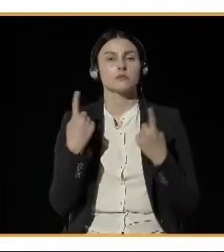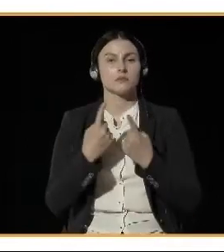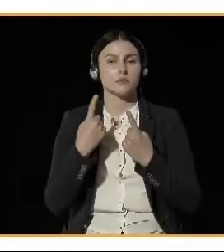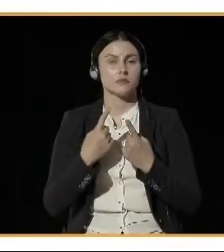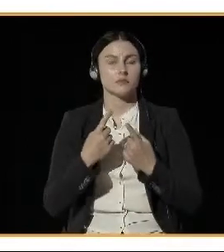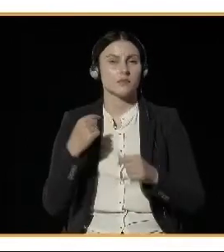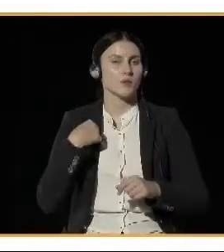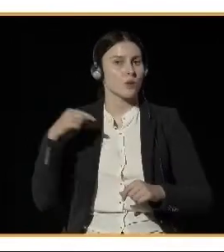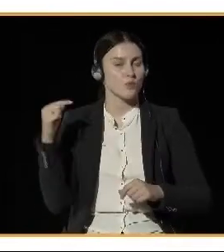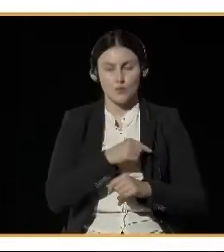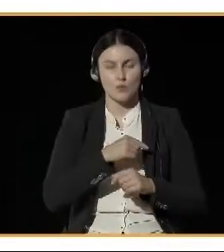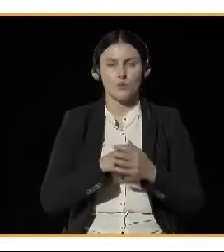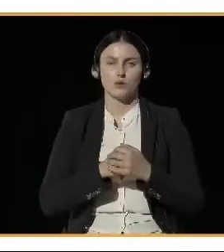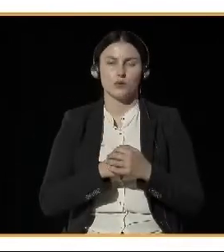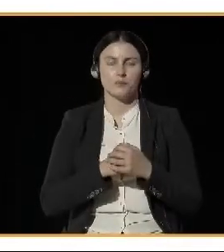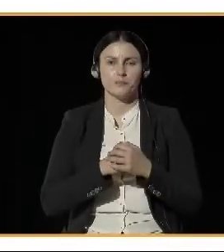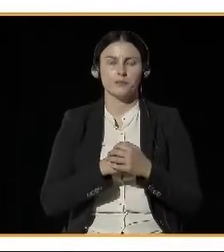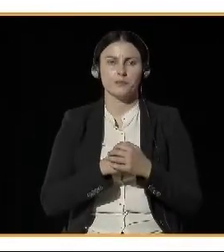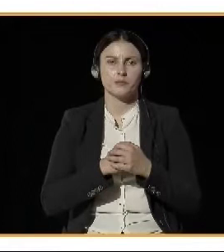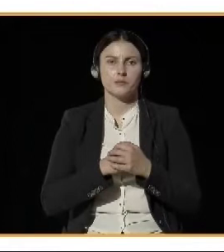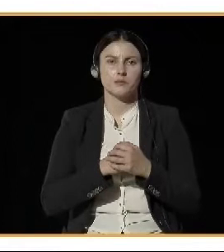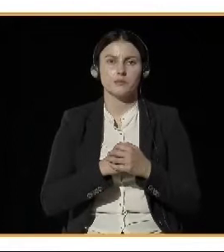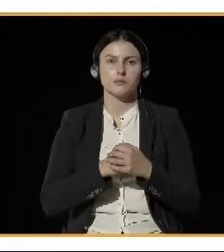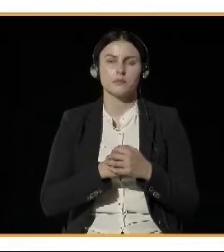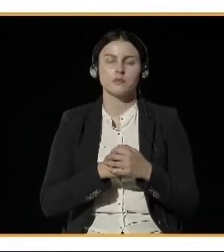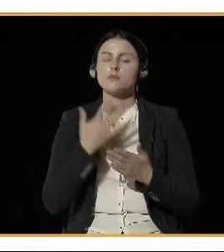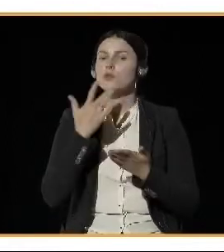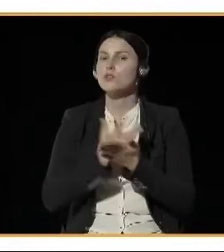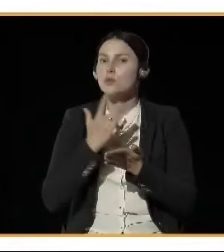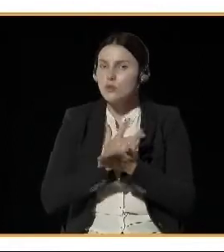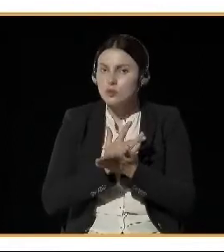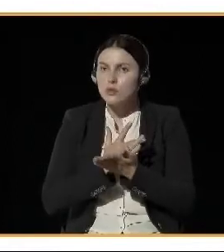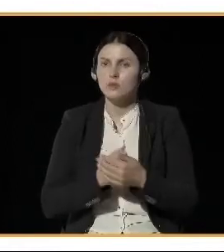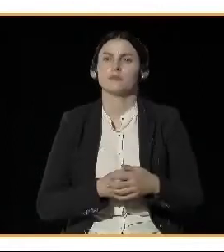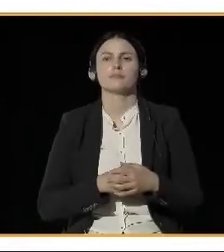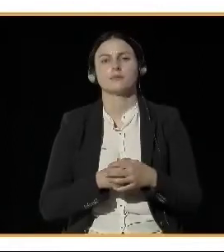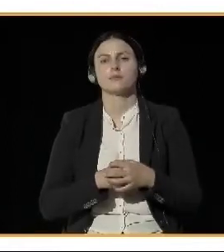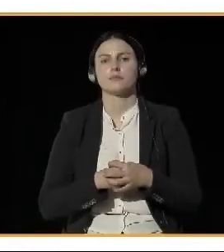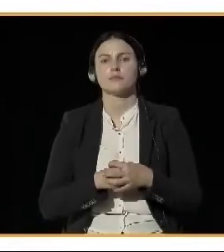necessary to use the professional